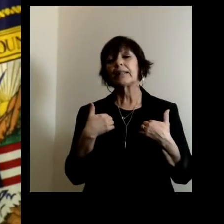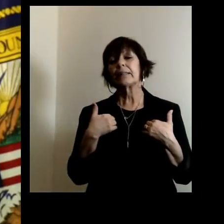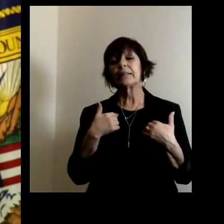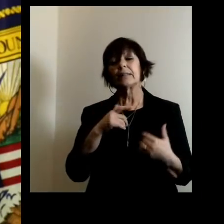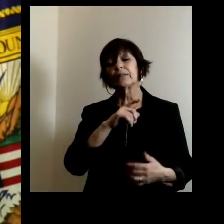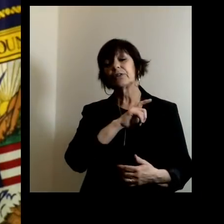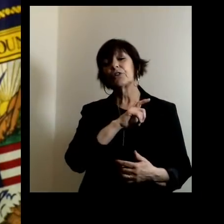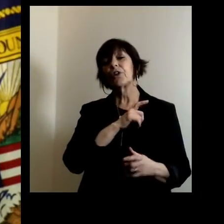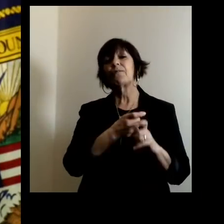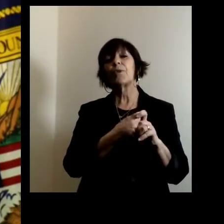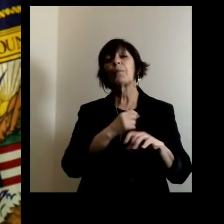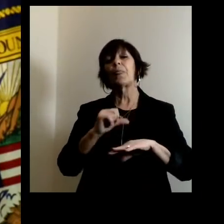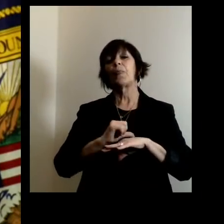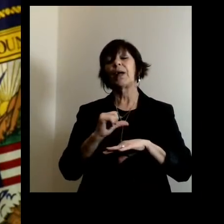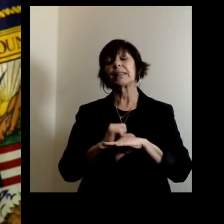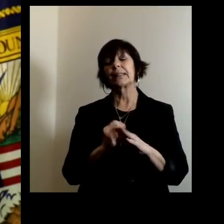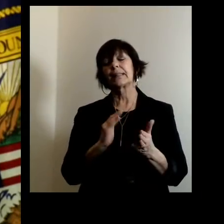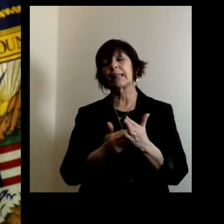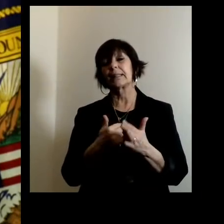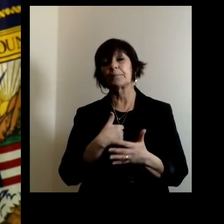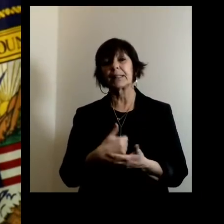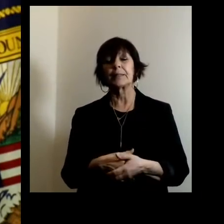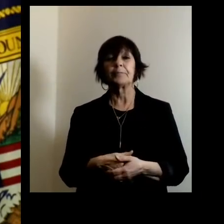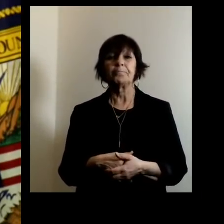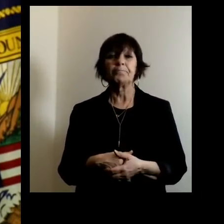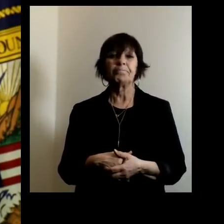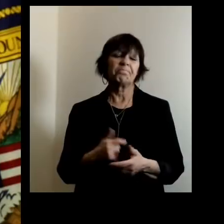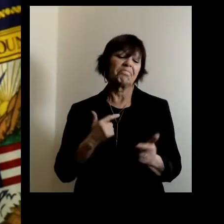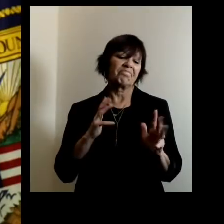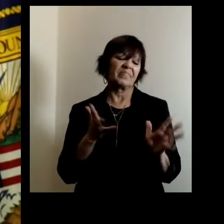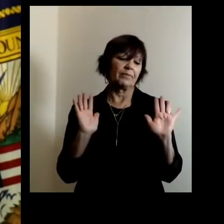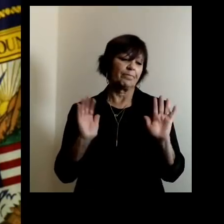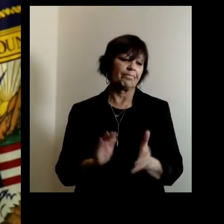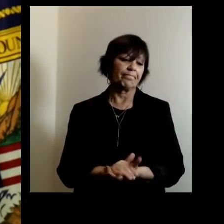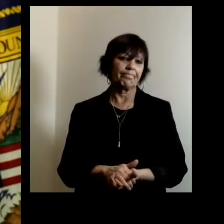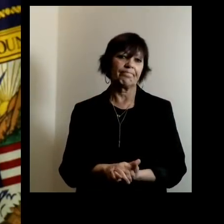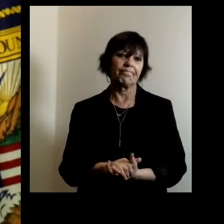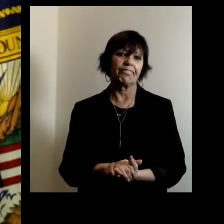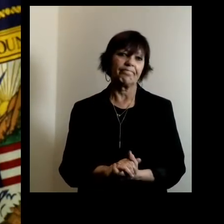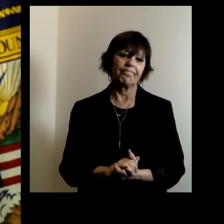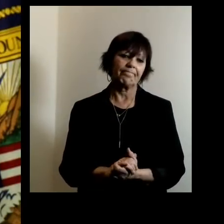on threats made against me. So I'll just leave it at that.